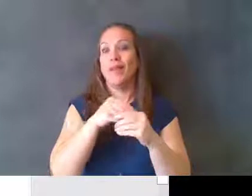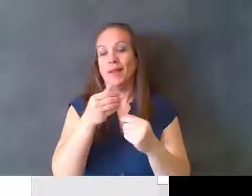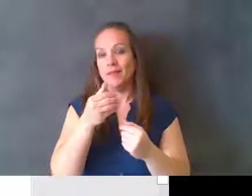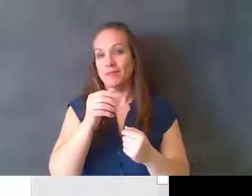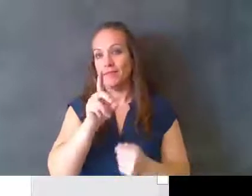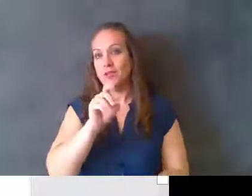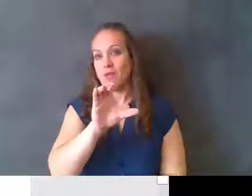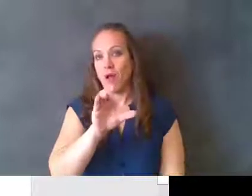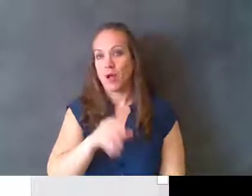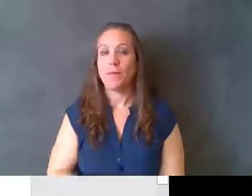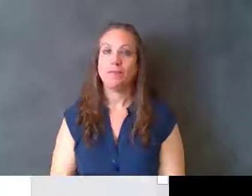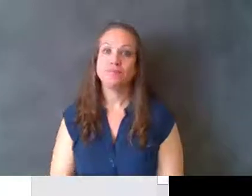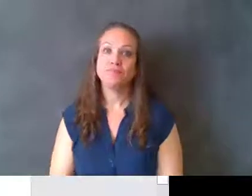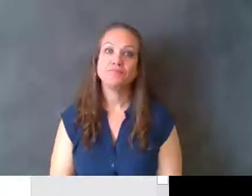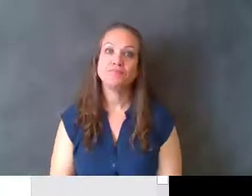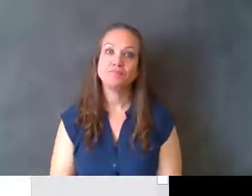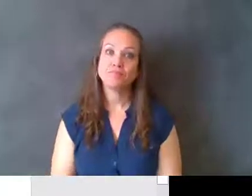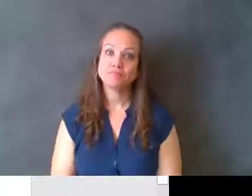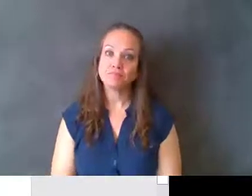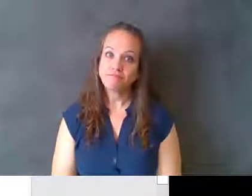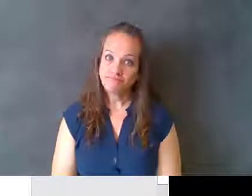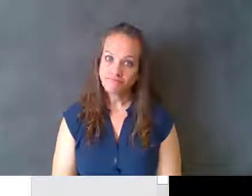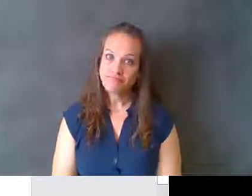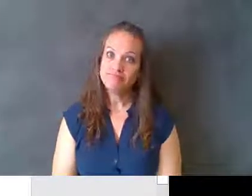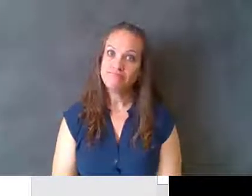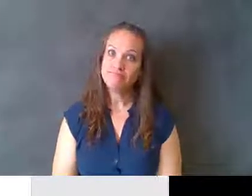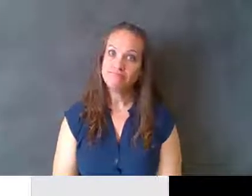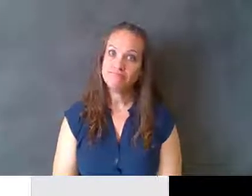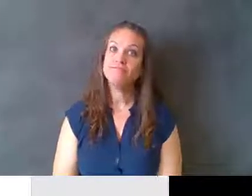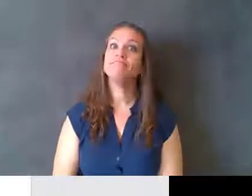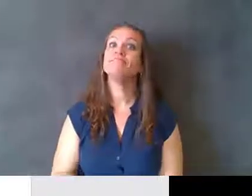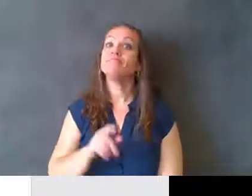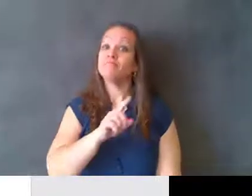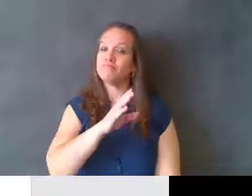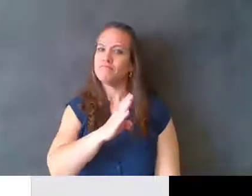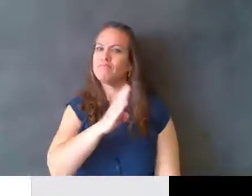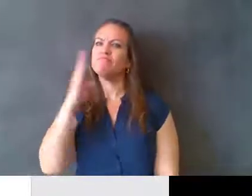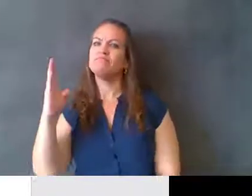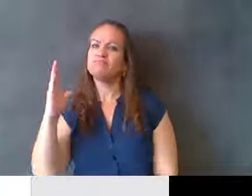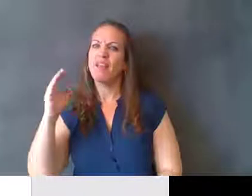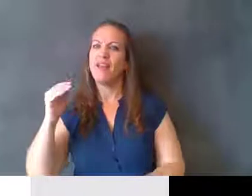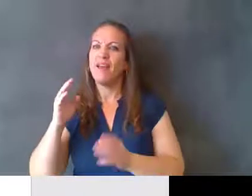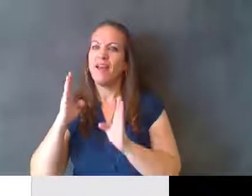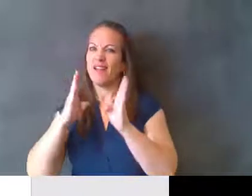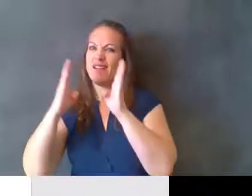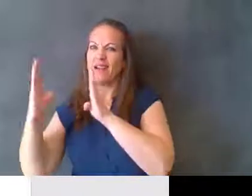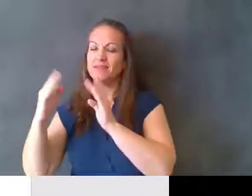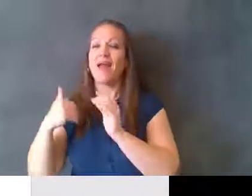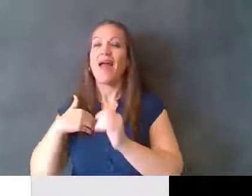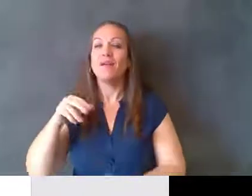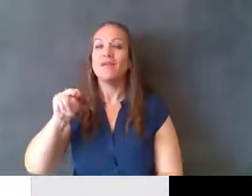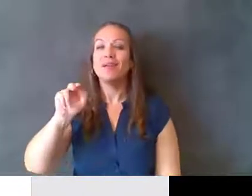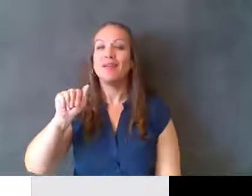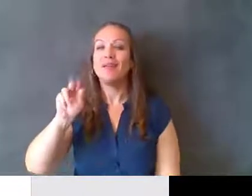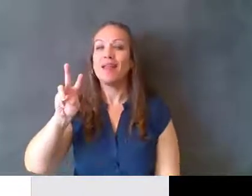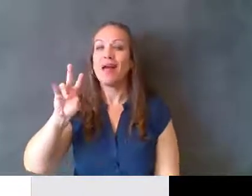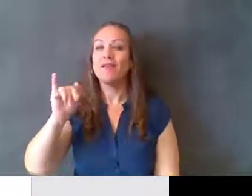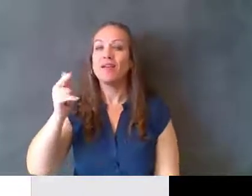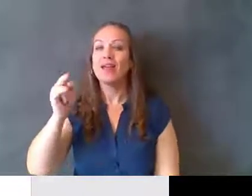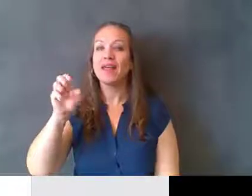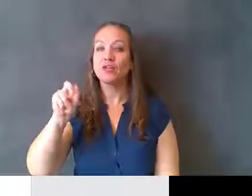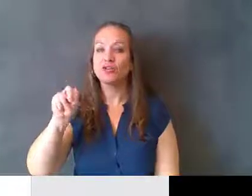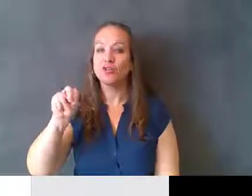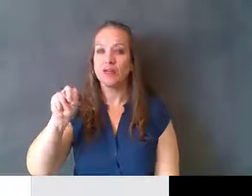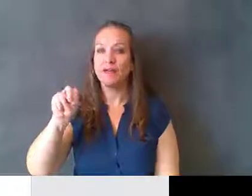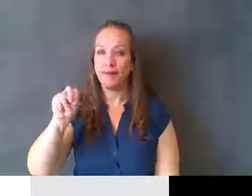looks like, there is a navigation pane that you can get to that'll show you any structure and headings